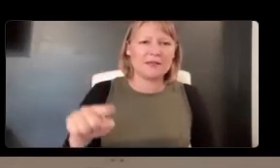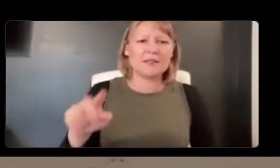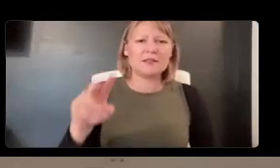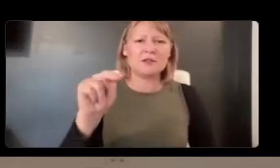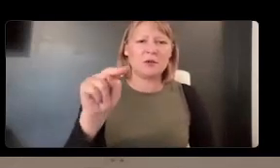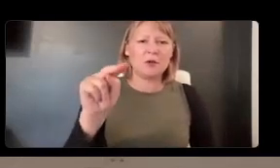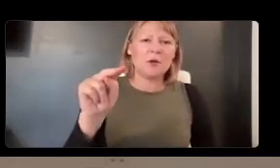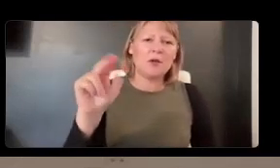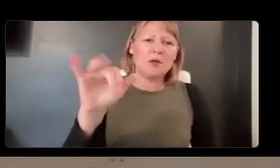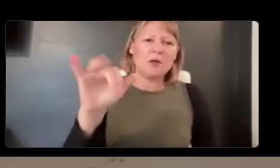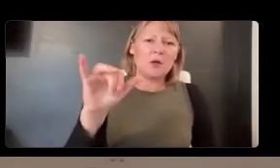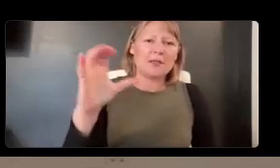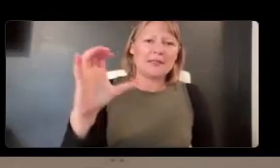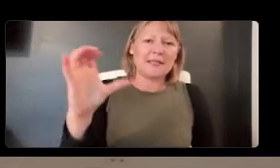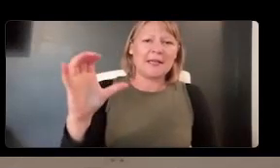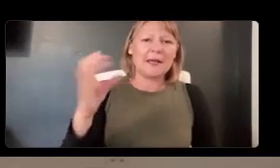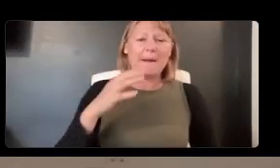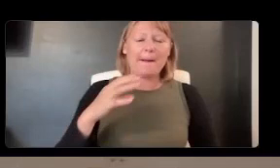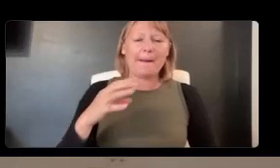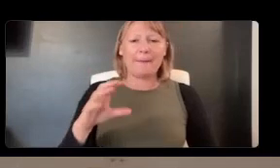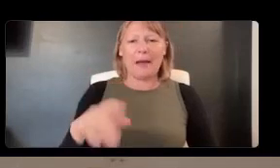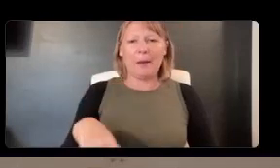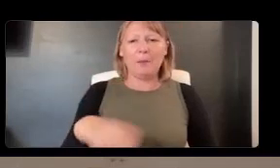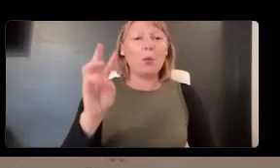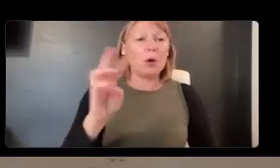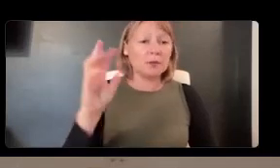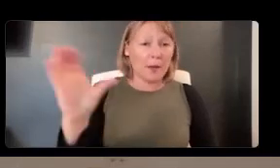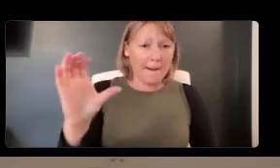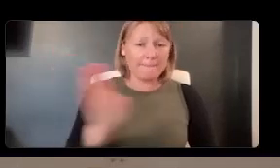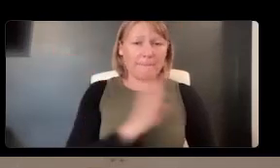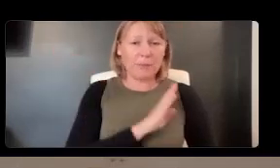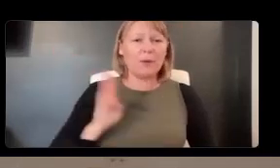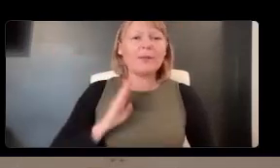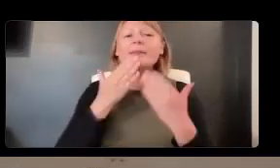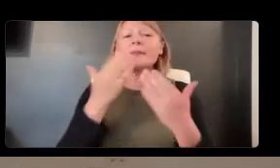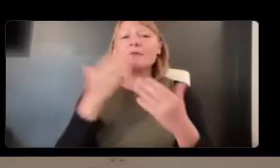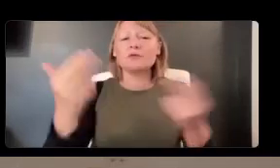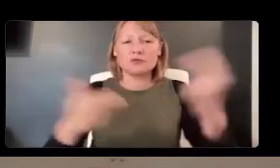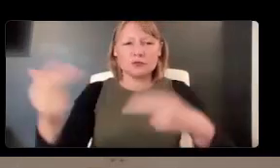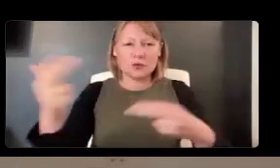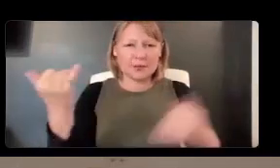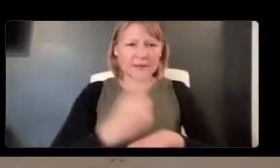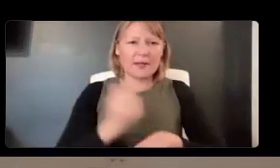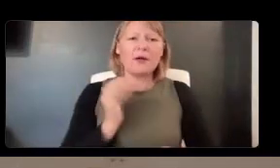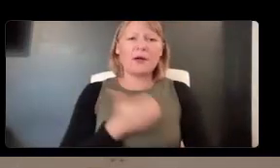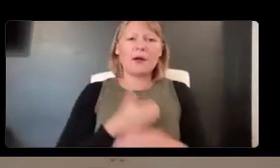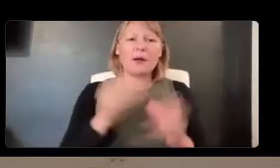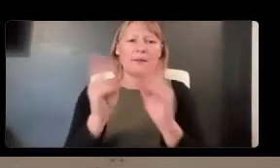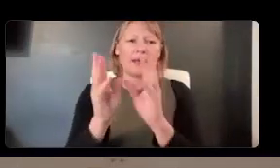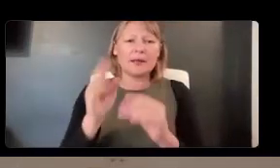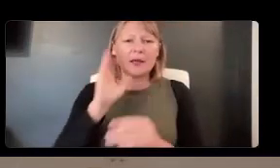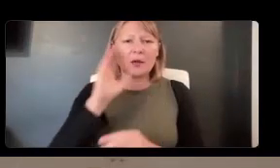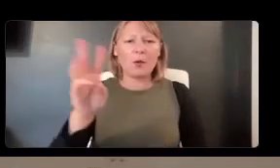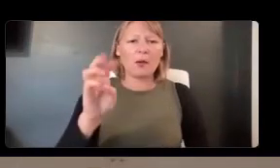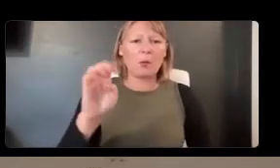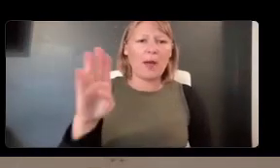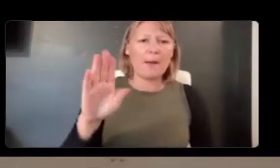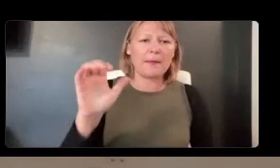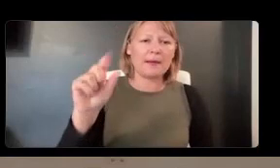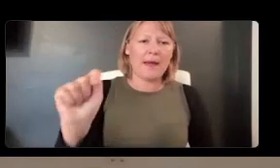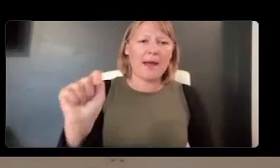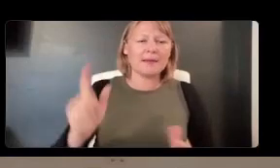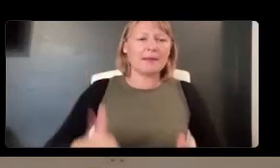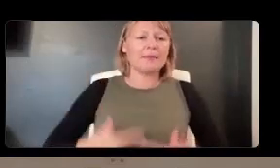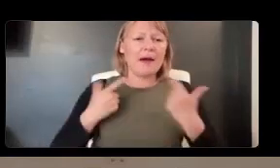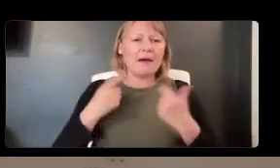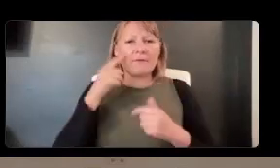Board. Thank you for attending today, for joining us. Today's meeting is being webcast live for members of